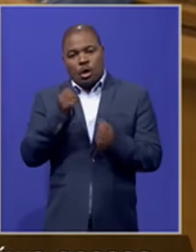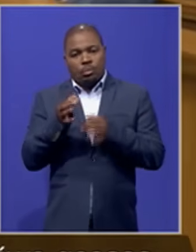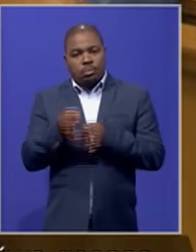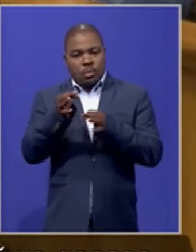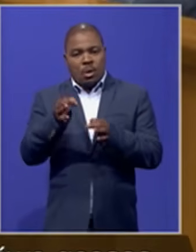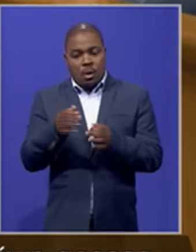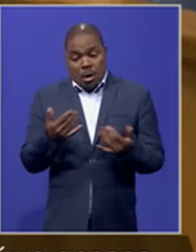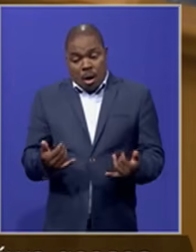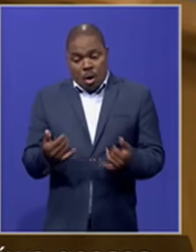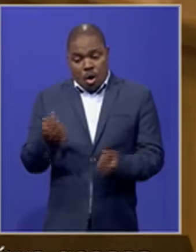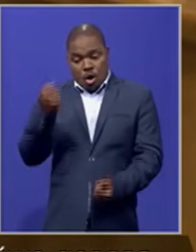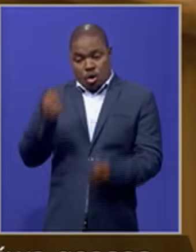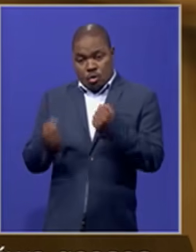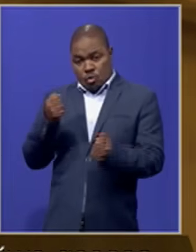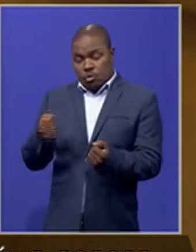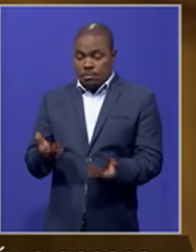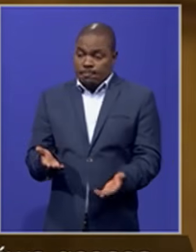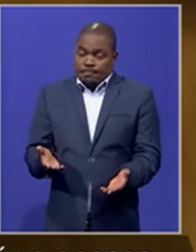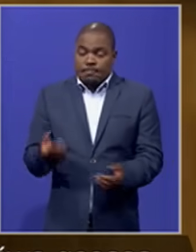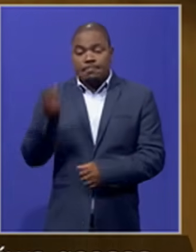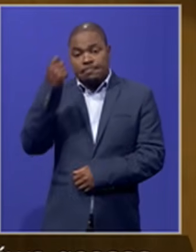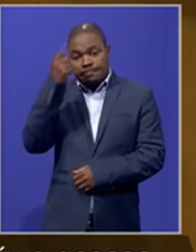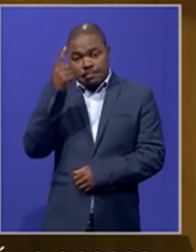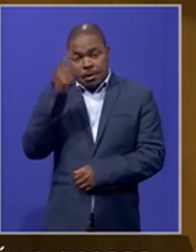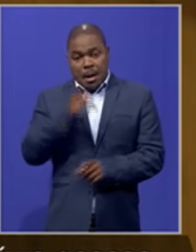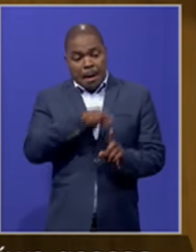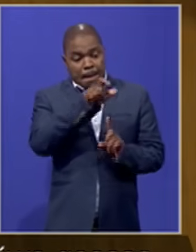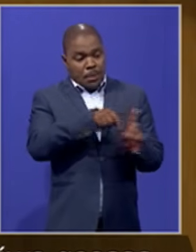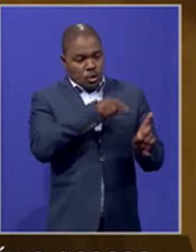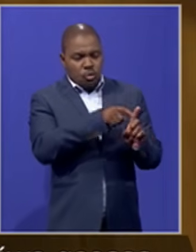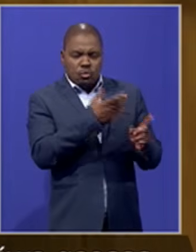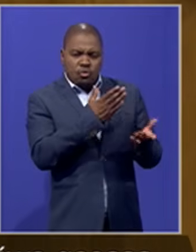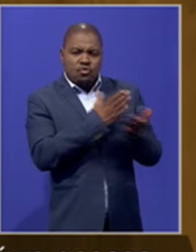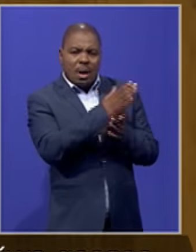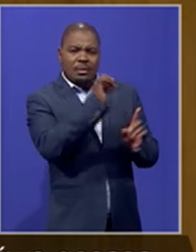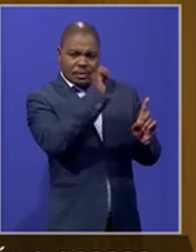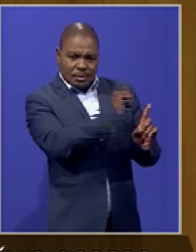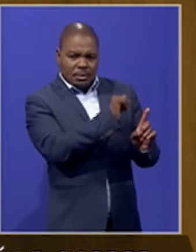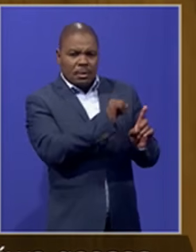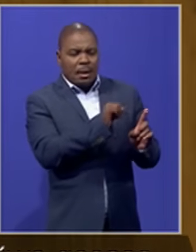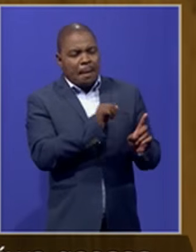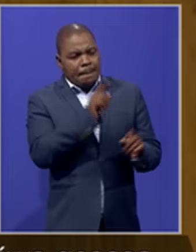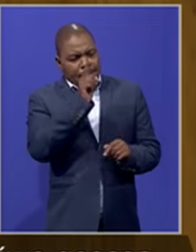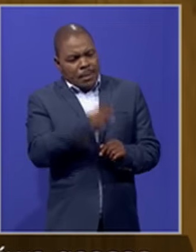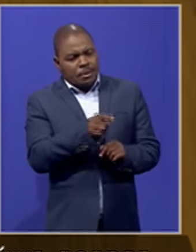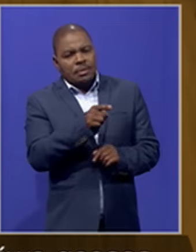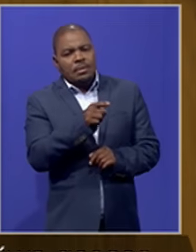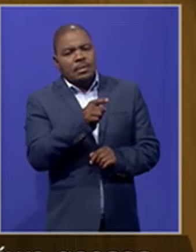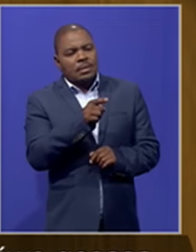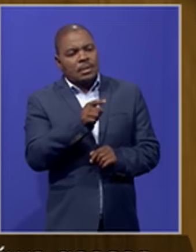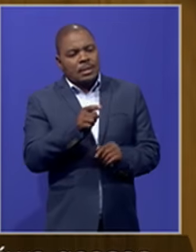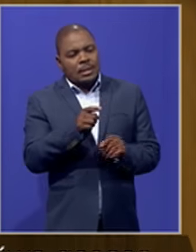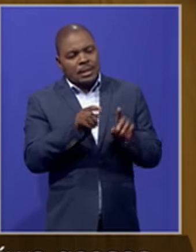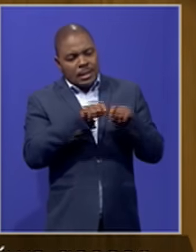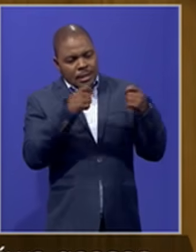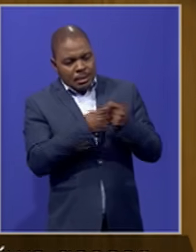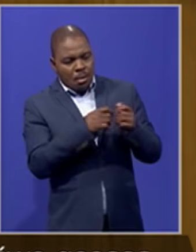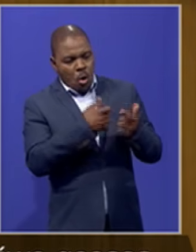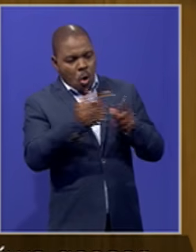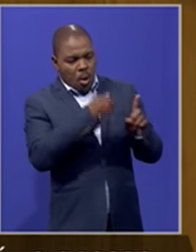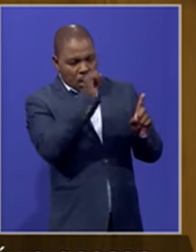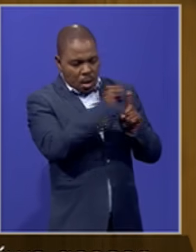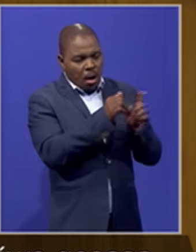to the fact that the accused is entitled to consult with her defense team in order